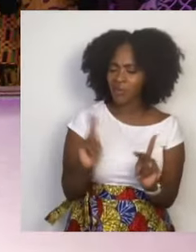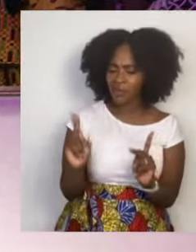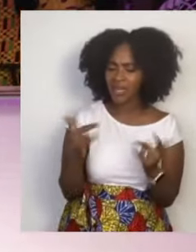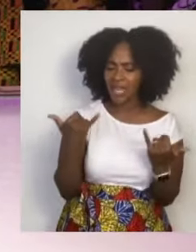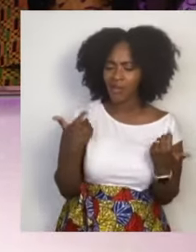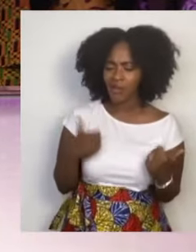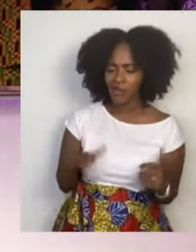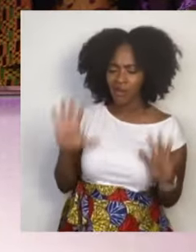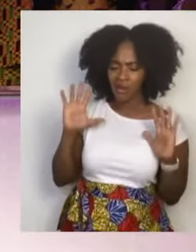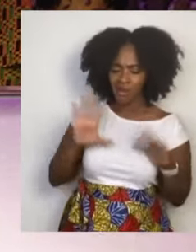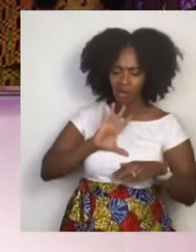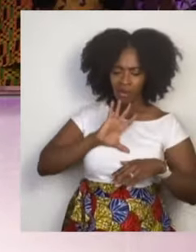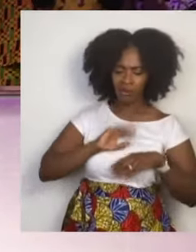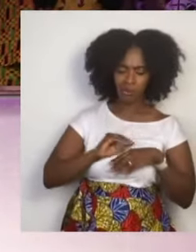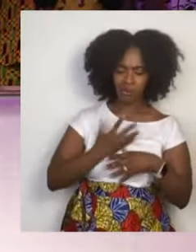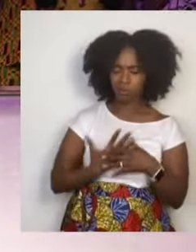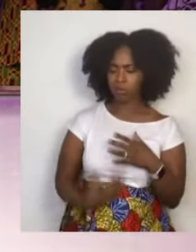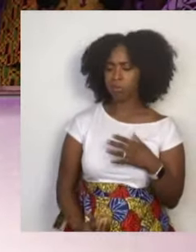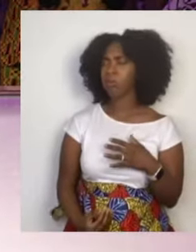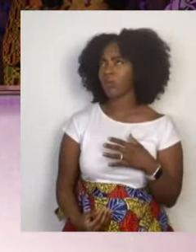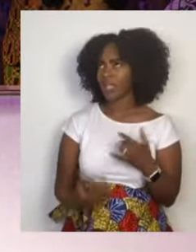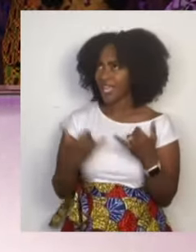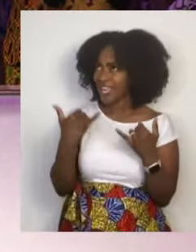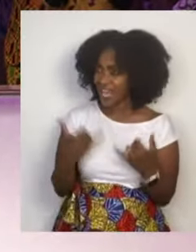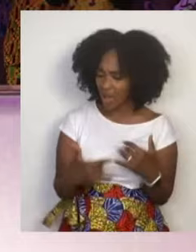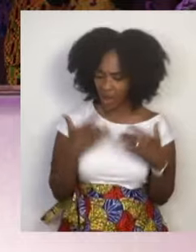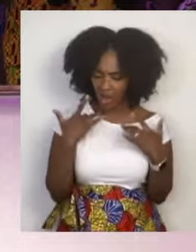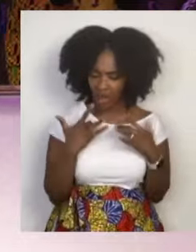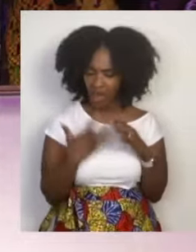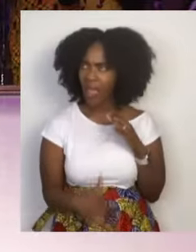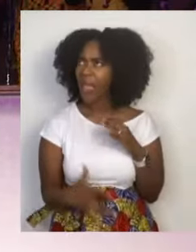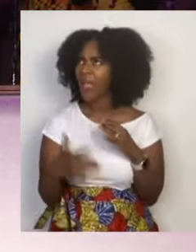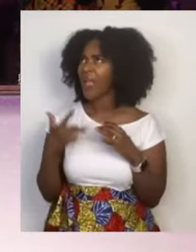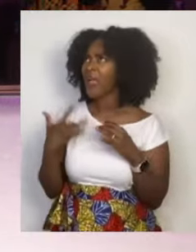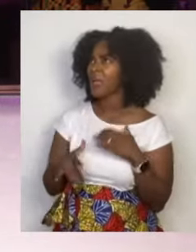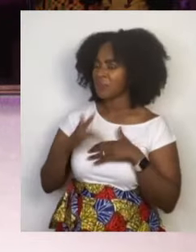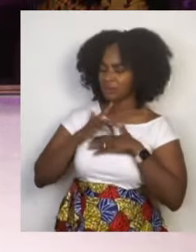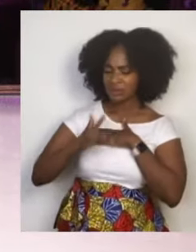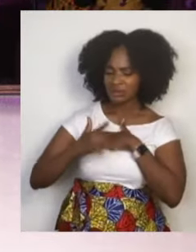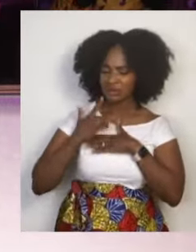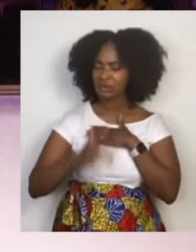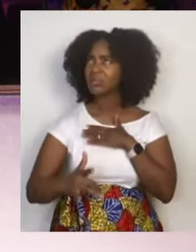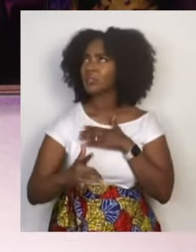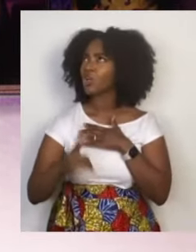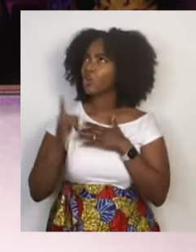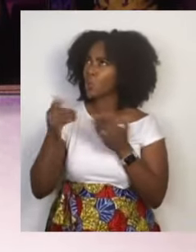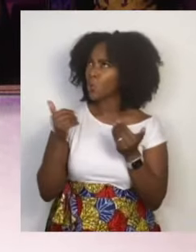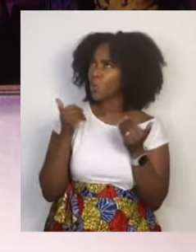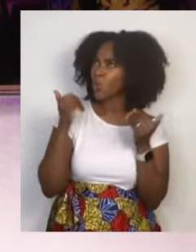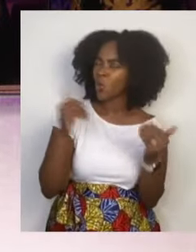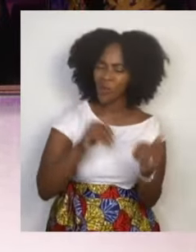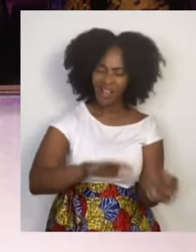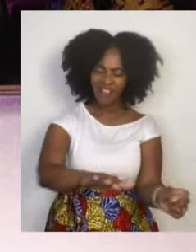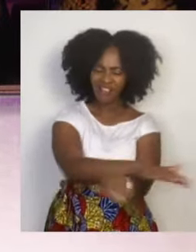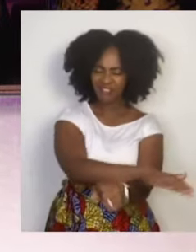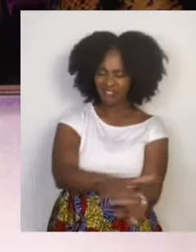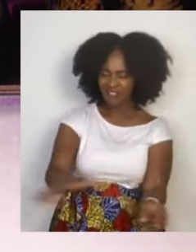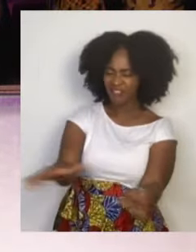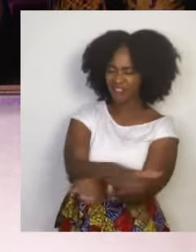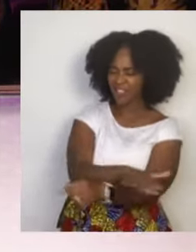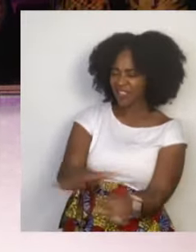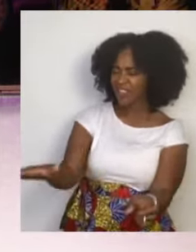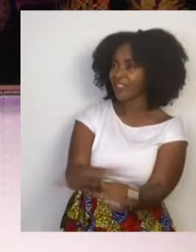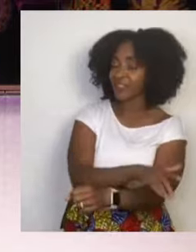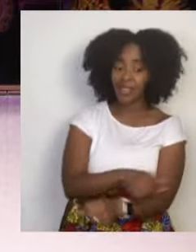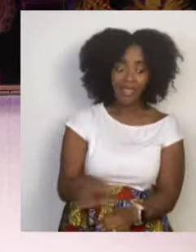will fill them. And Father, where they have given, you will give back. And Father, I thank you that as you do it, you'll give it